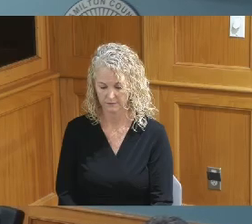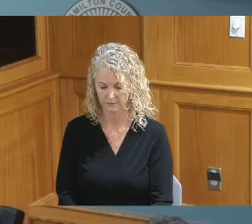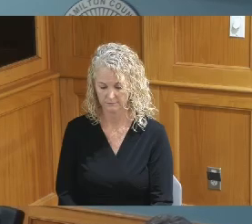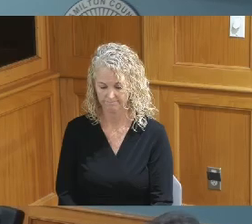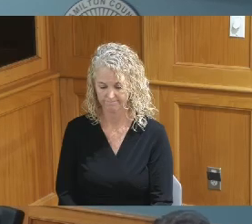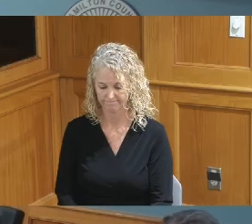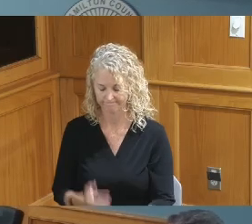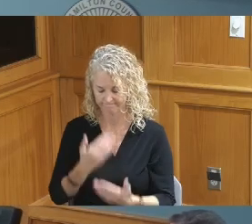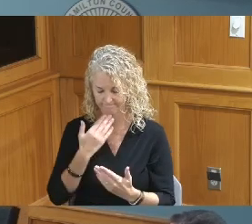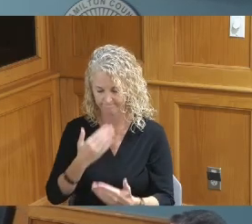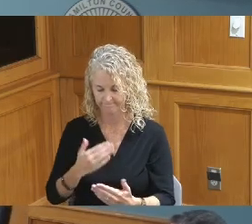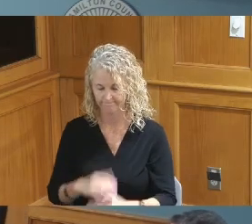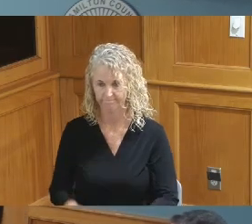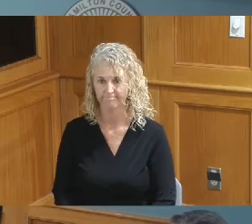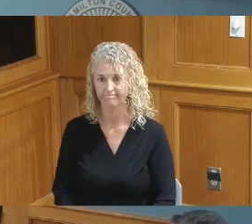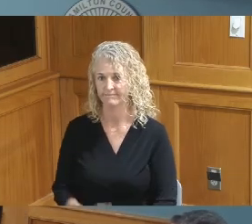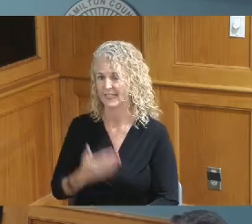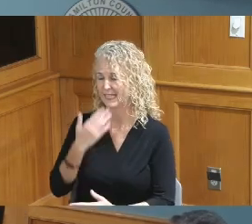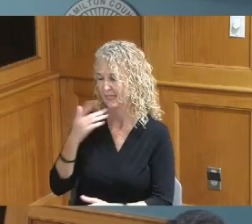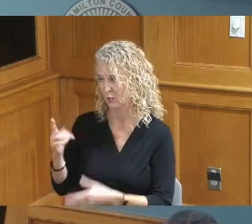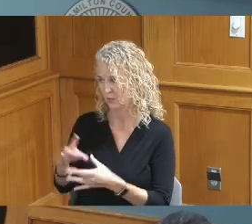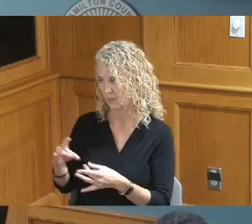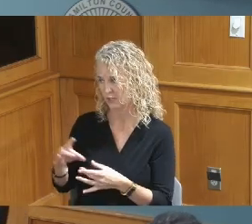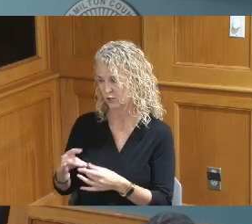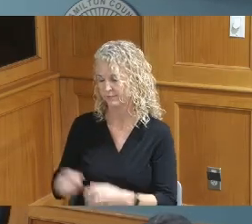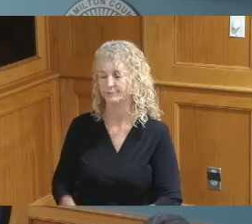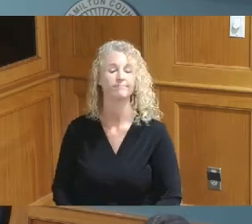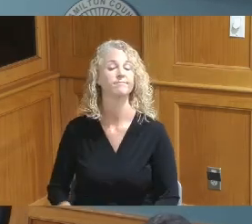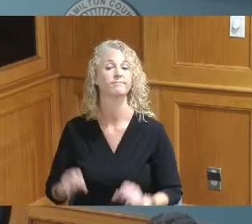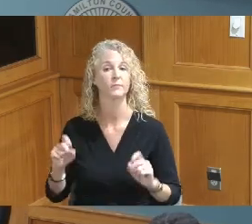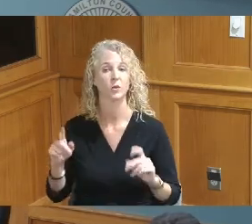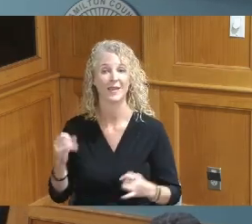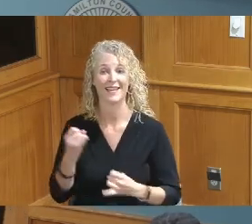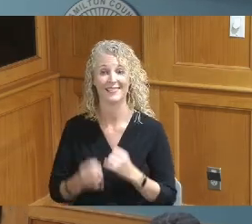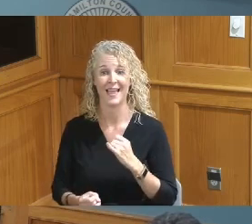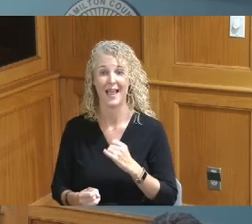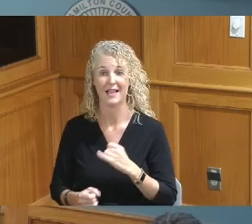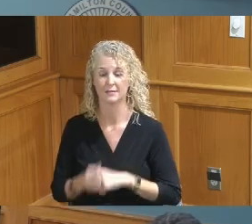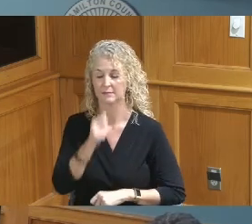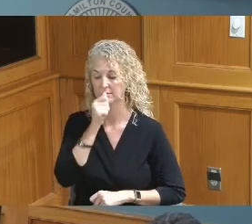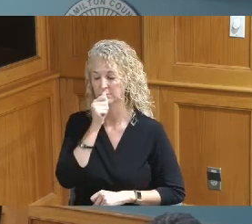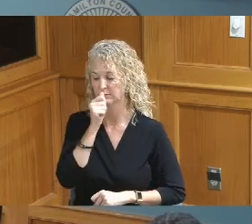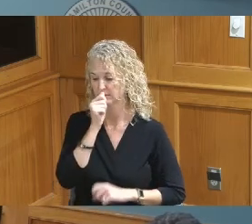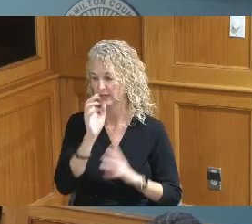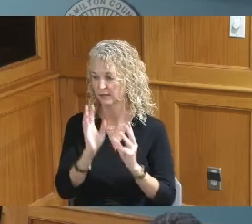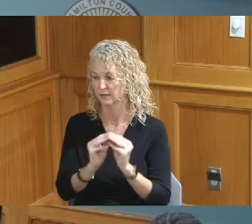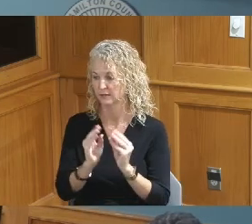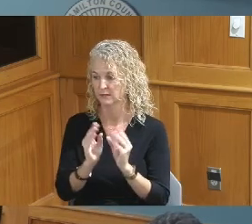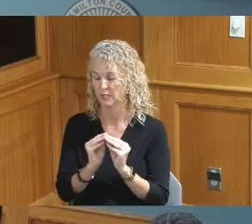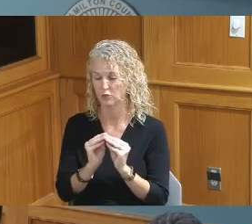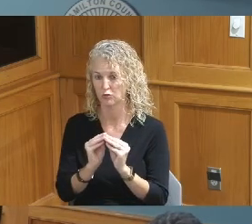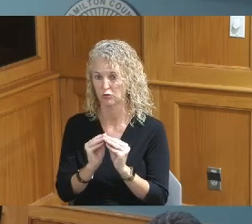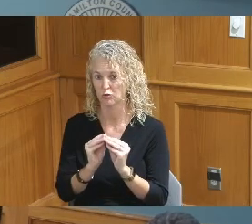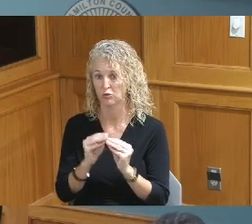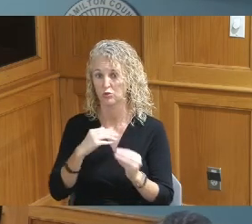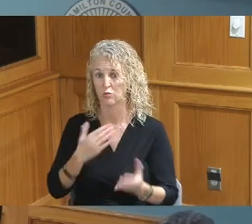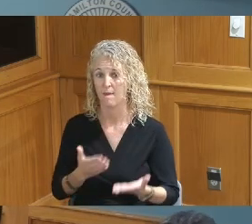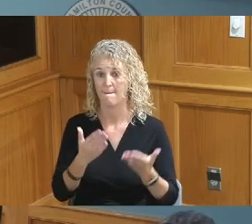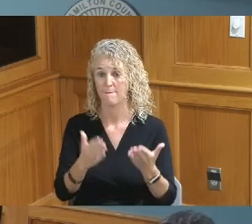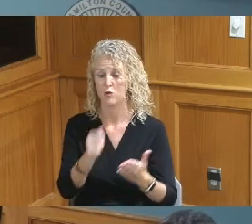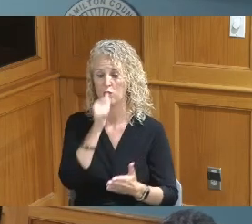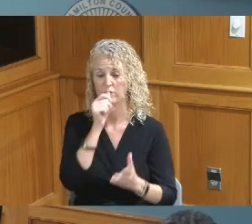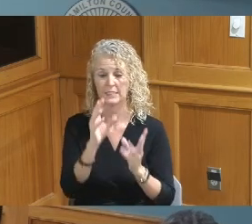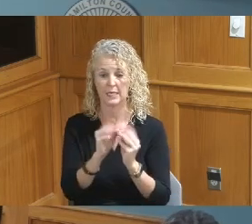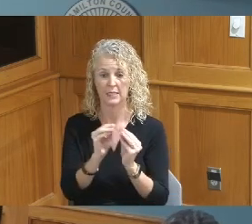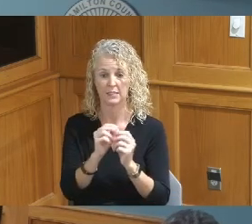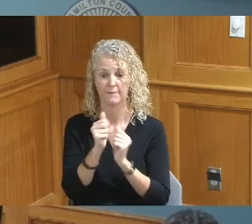Thank you. Thank you. Thank you for bringing that forward. All right, our last item is an executive session. So I'm going to move that we go into